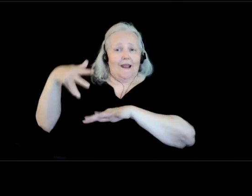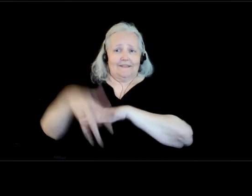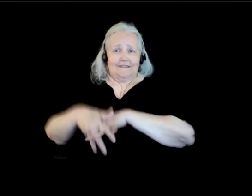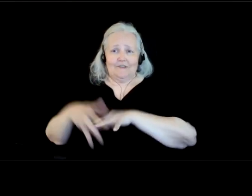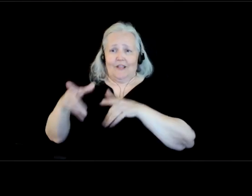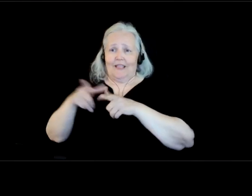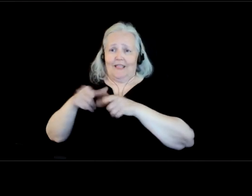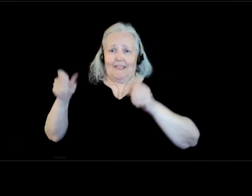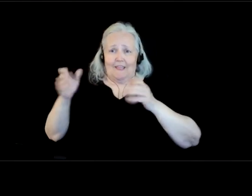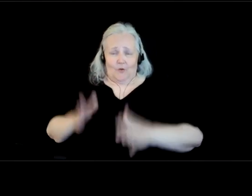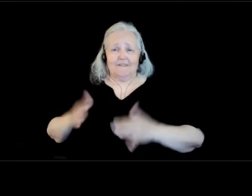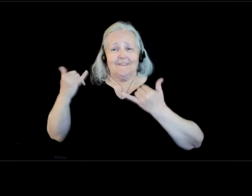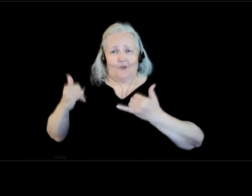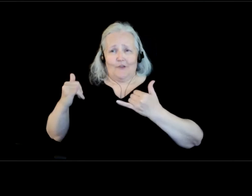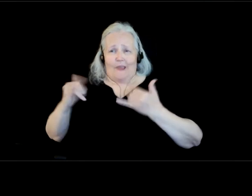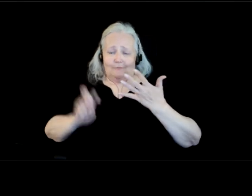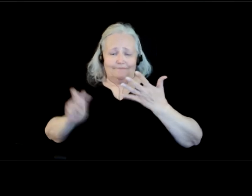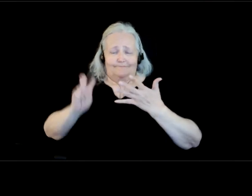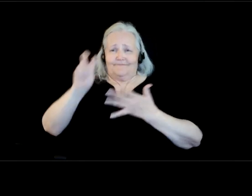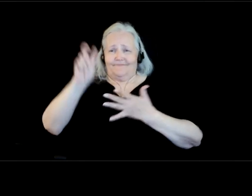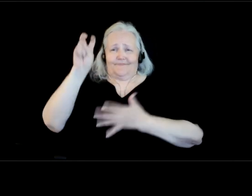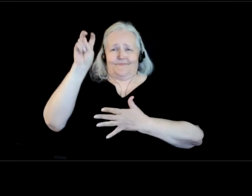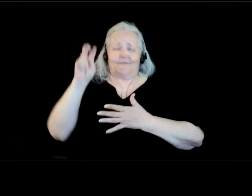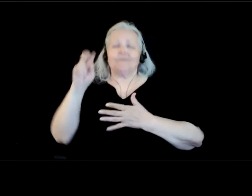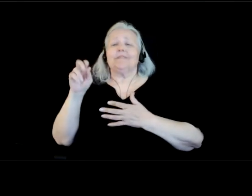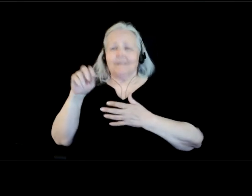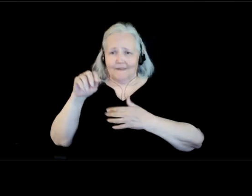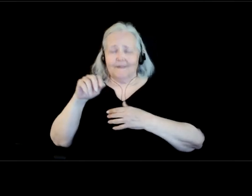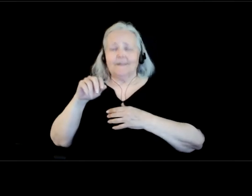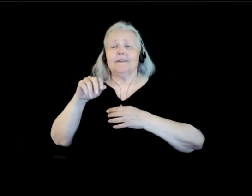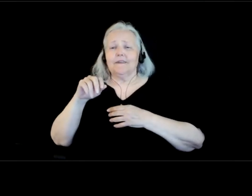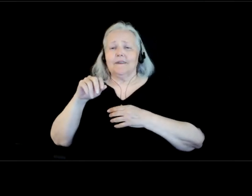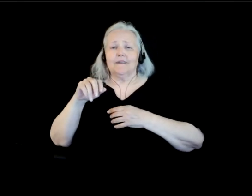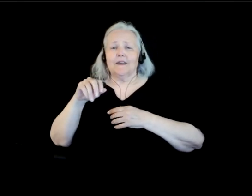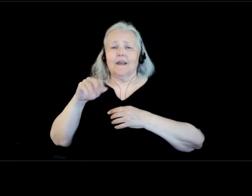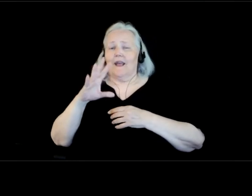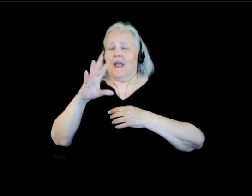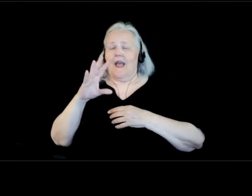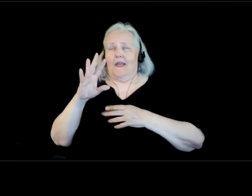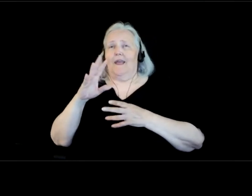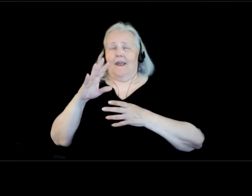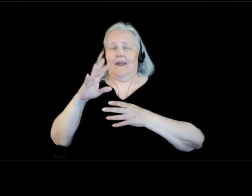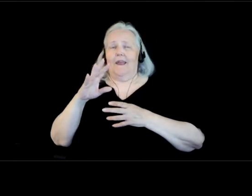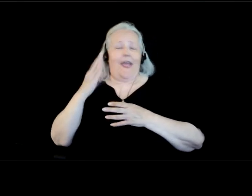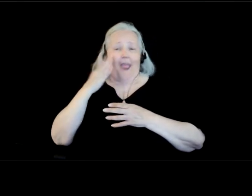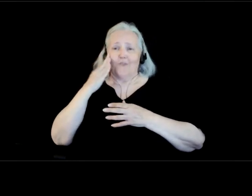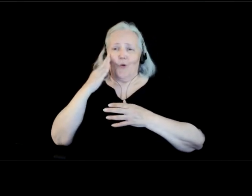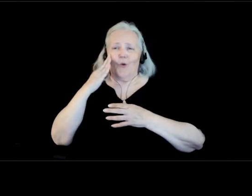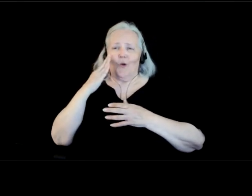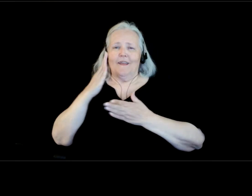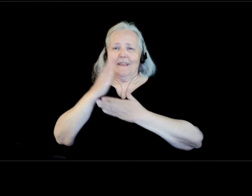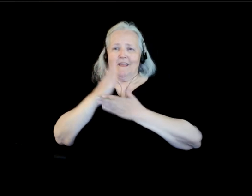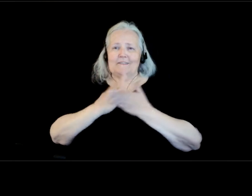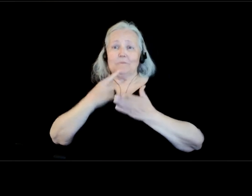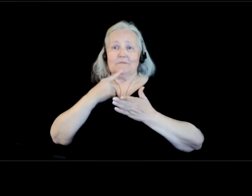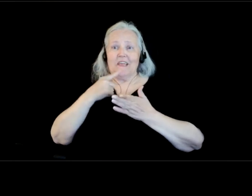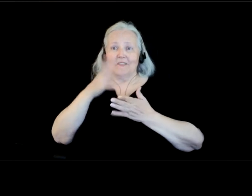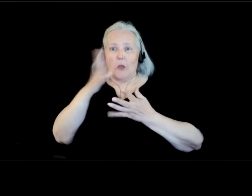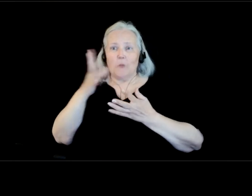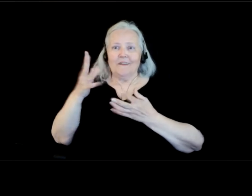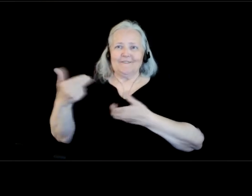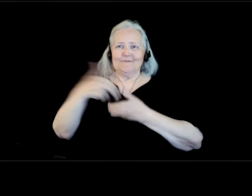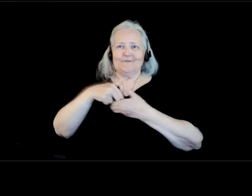various career stages in the pipelines, whether it's, and I know some of them mentioned they were coming to this webinar, so I know